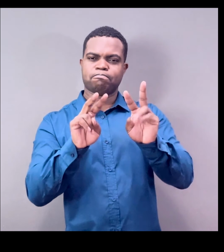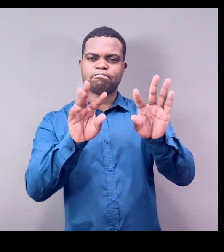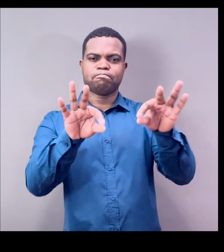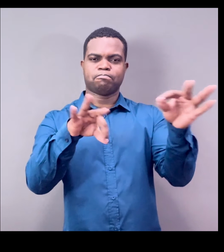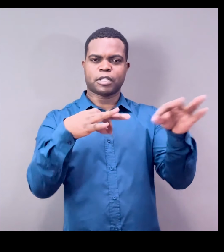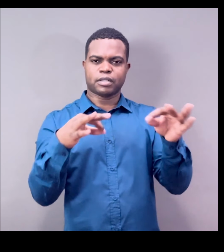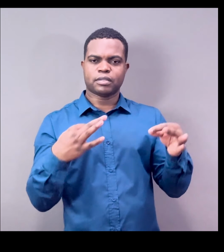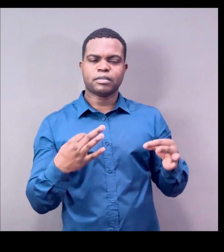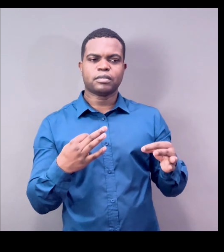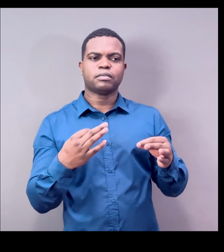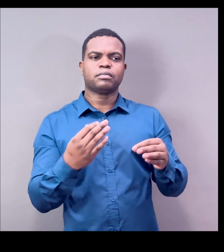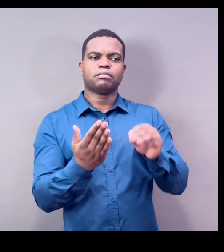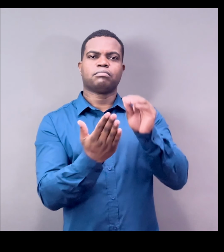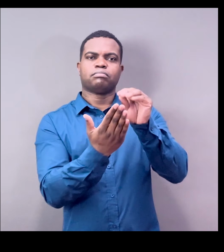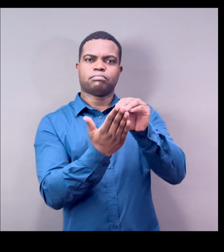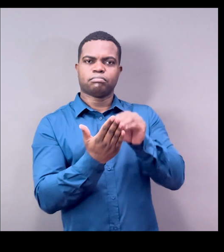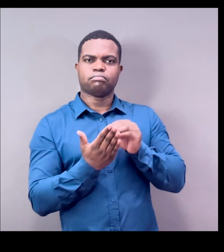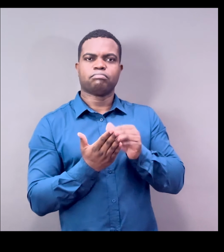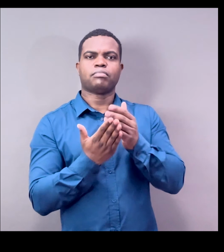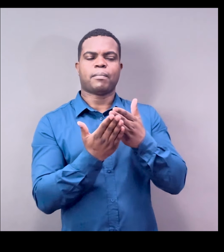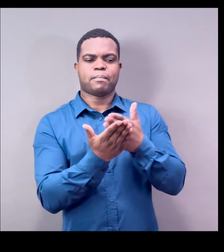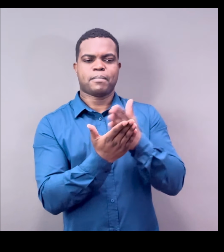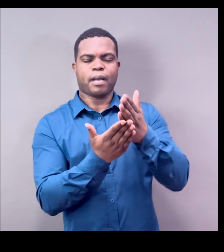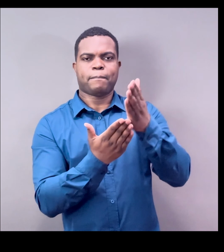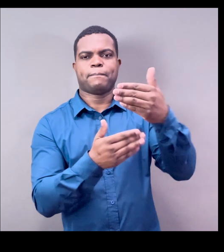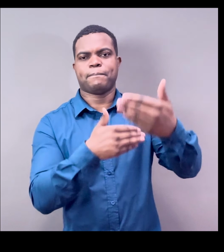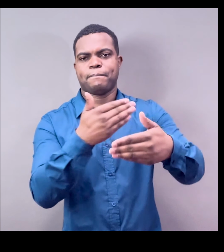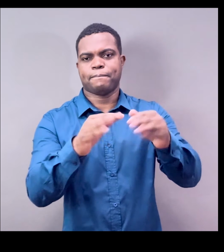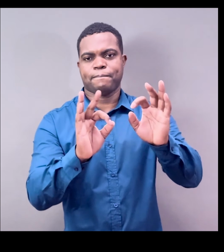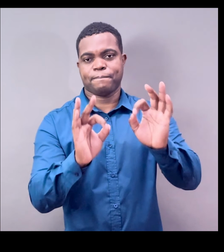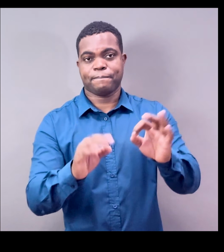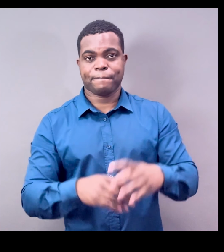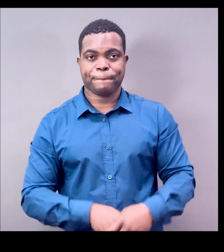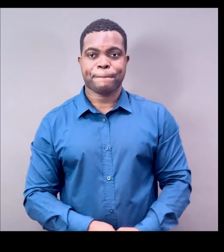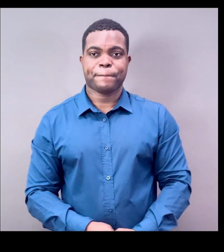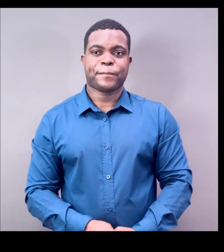analysis means that you need to map out